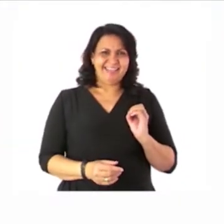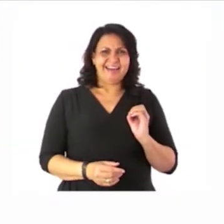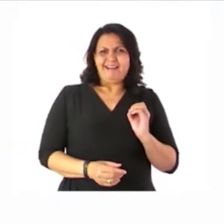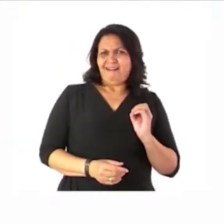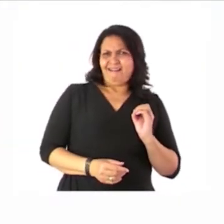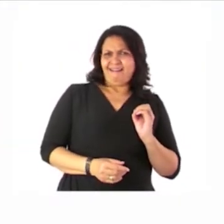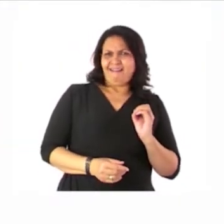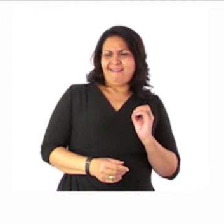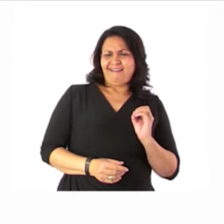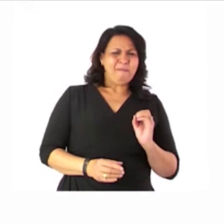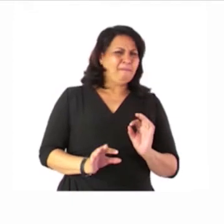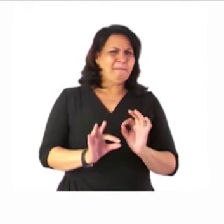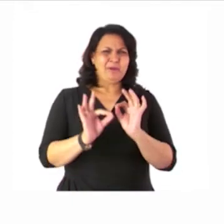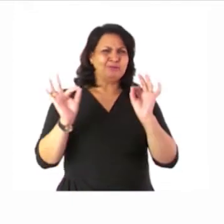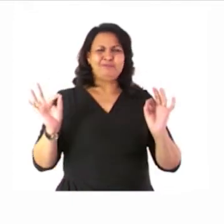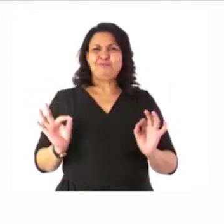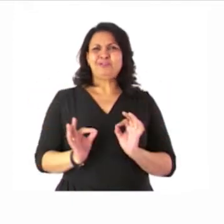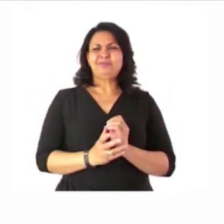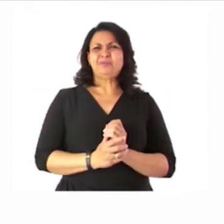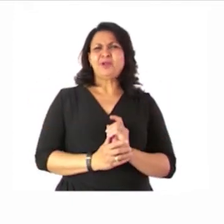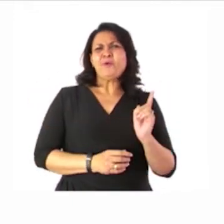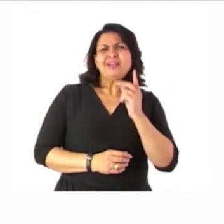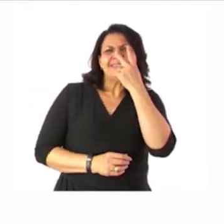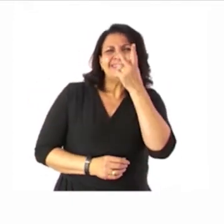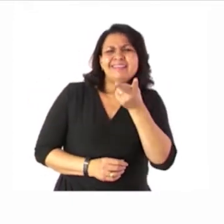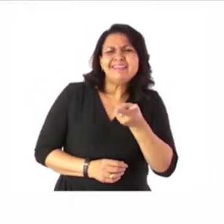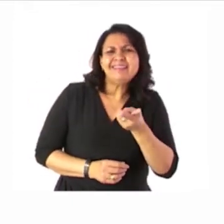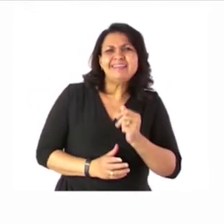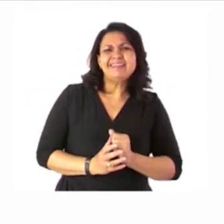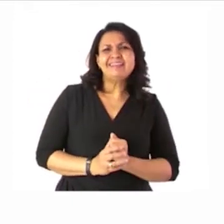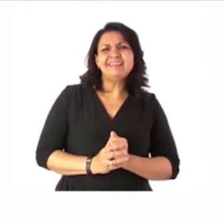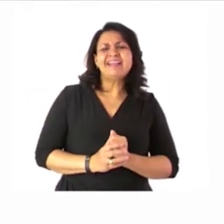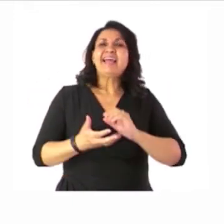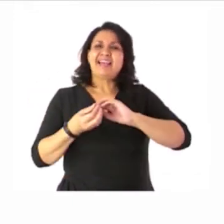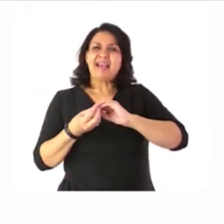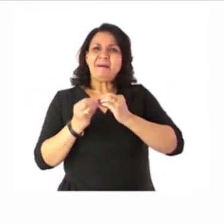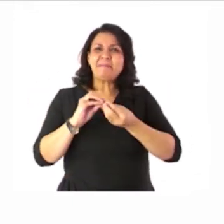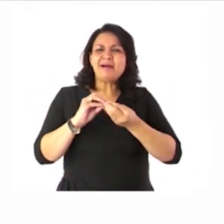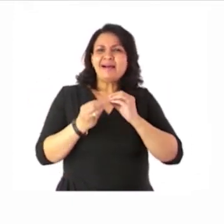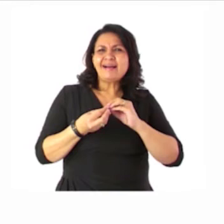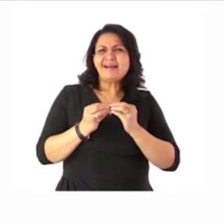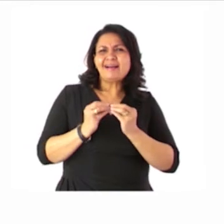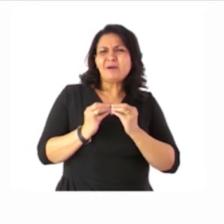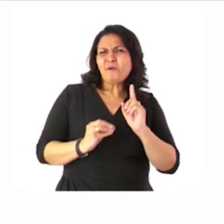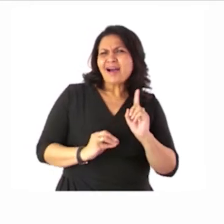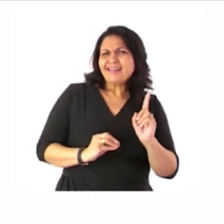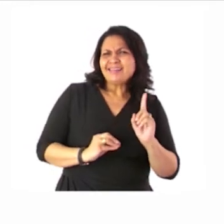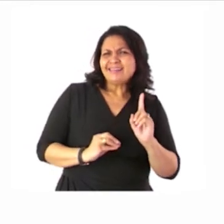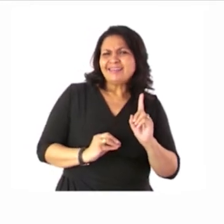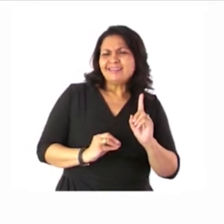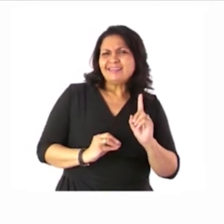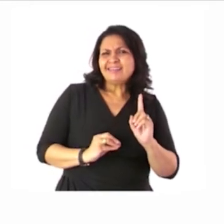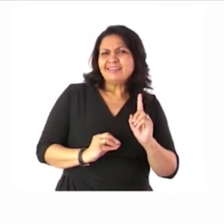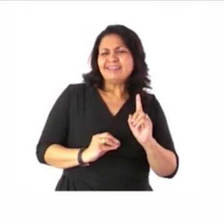Oh, wonderful! What can you see? There is a number. Oh, quite big